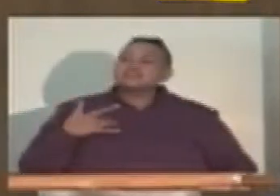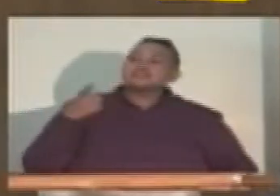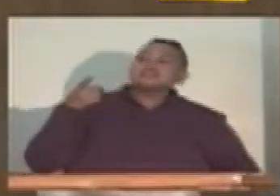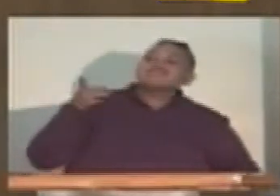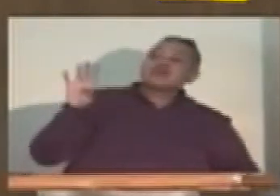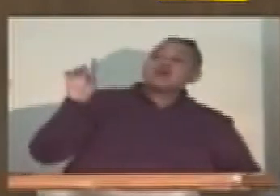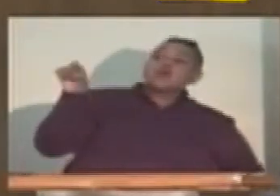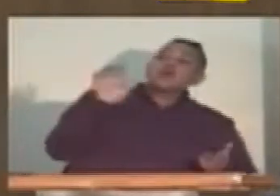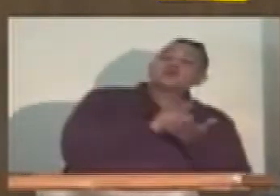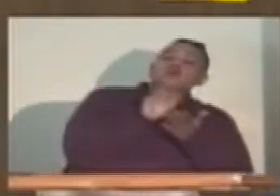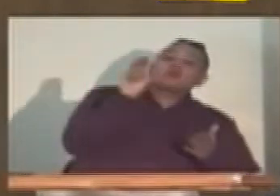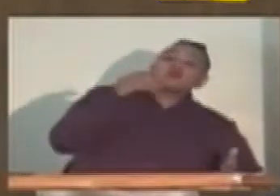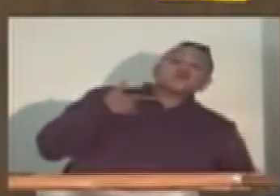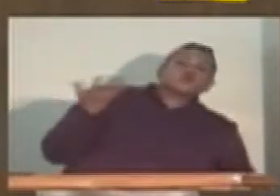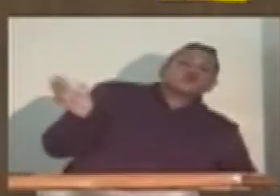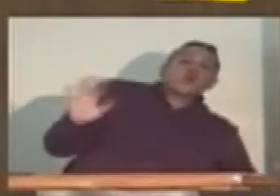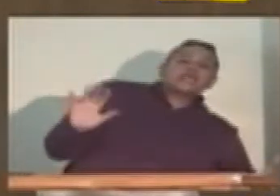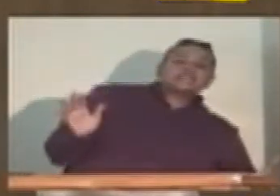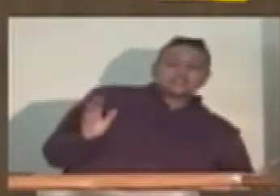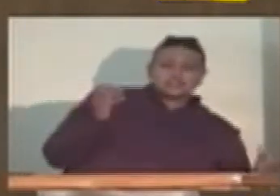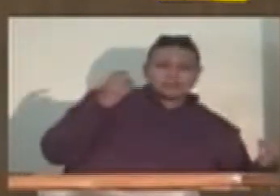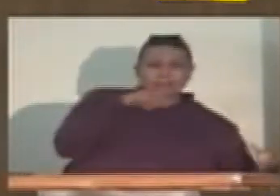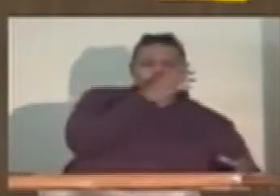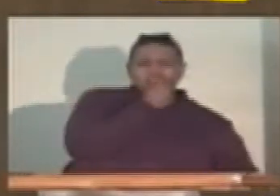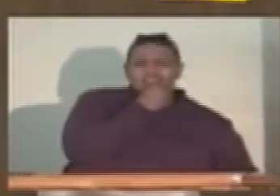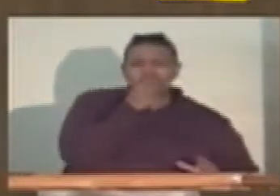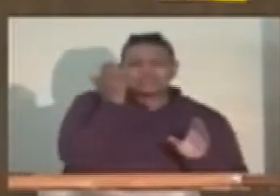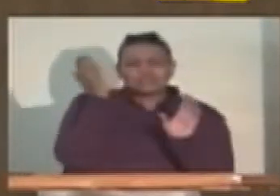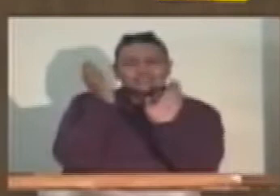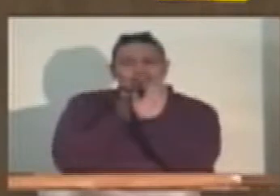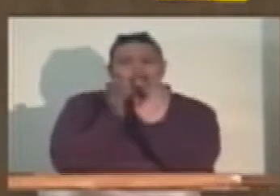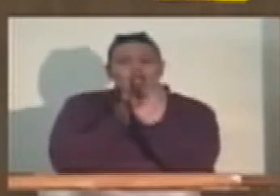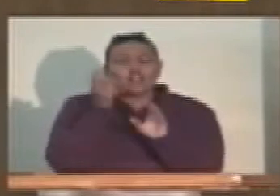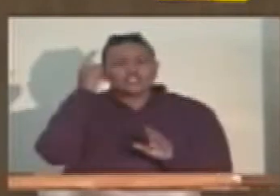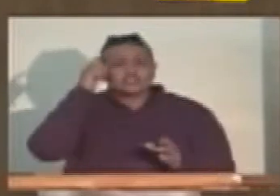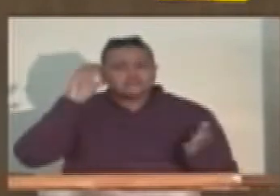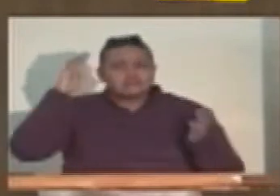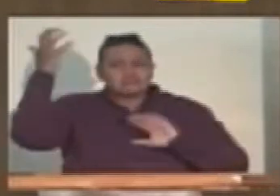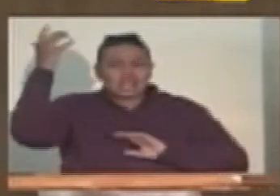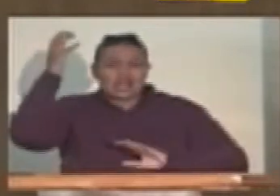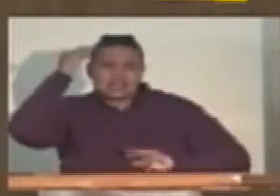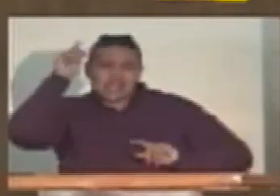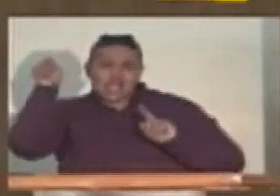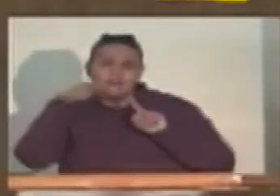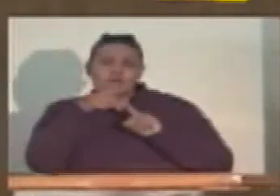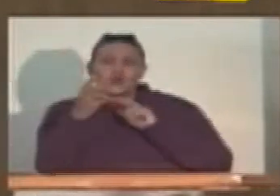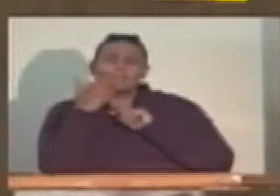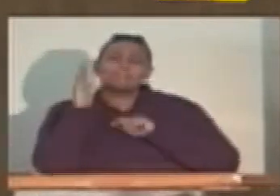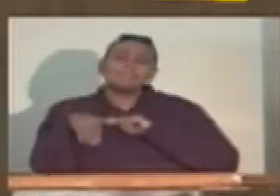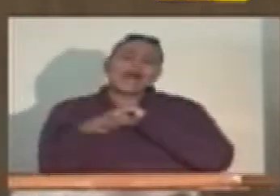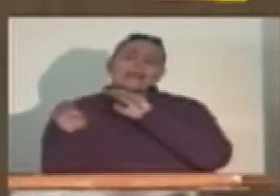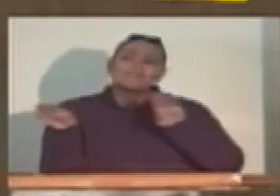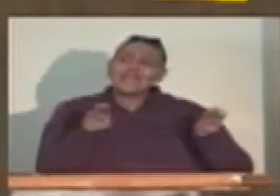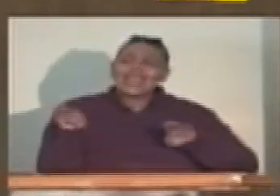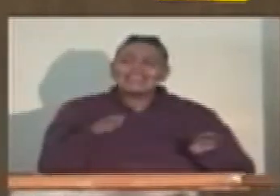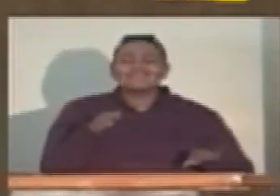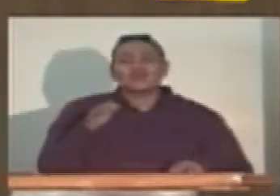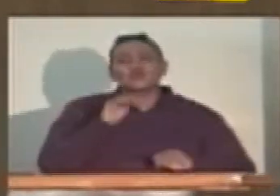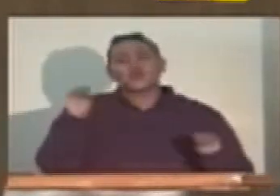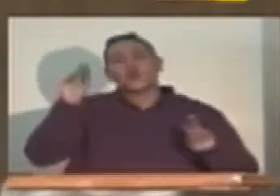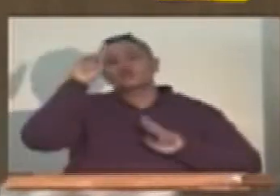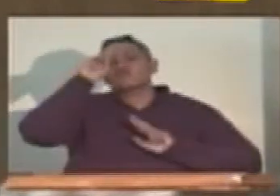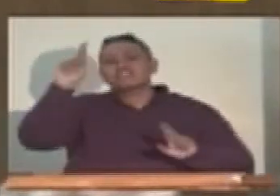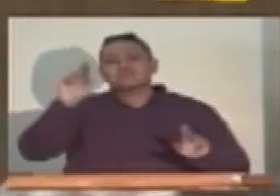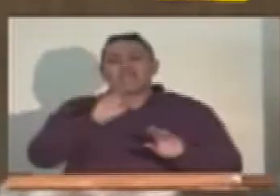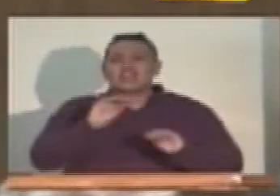Monday morning. Many of them experience psychological disorders as they think about the poor behavior, the lack of respect, and